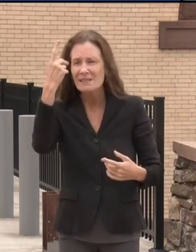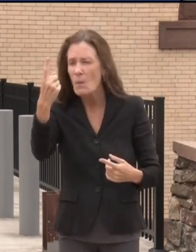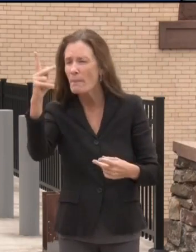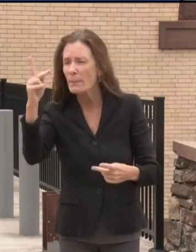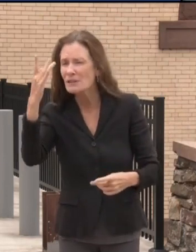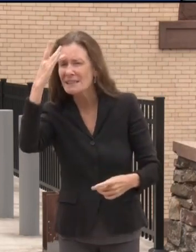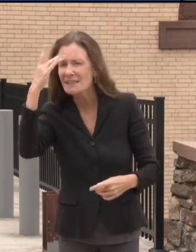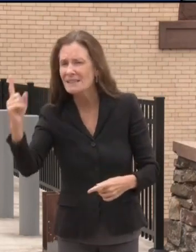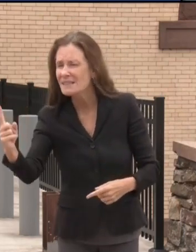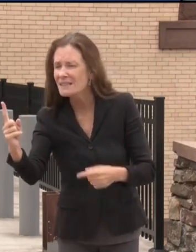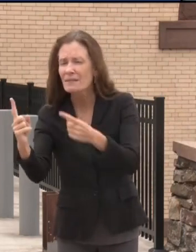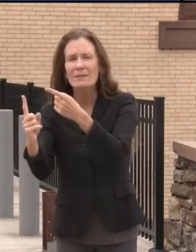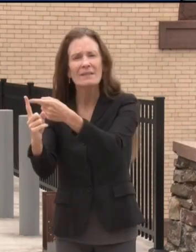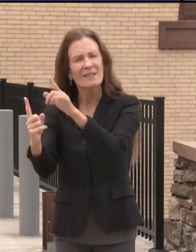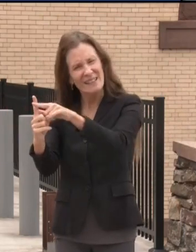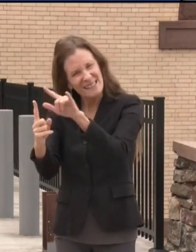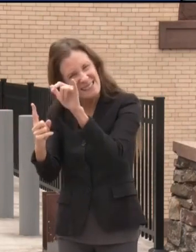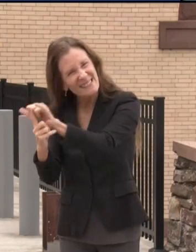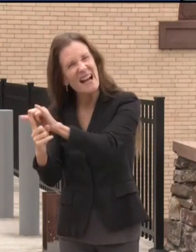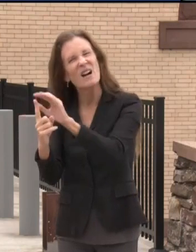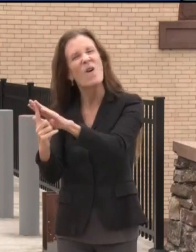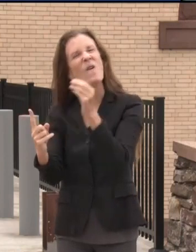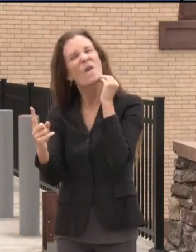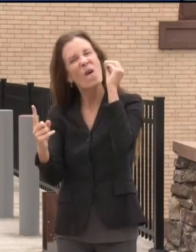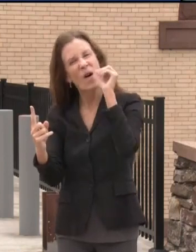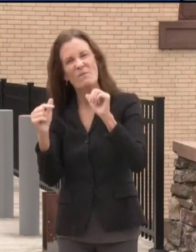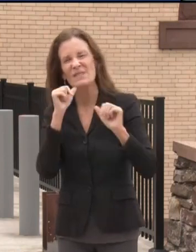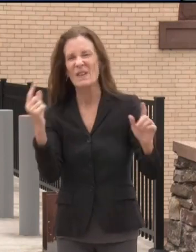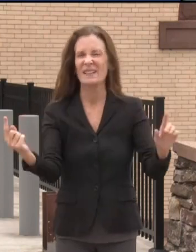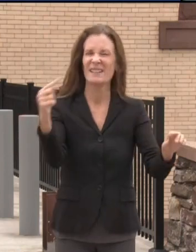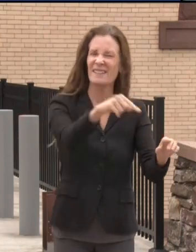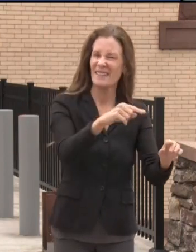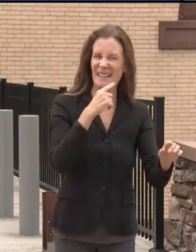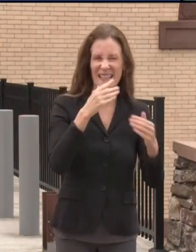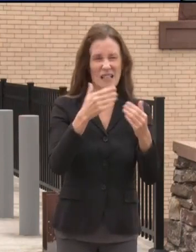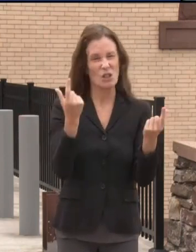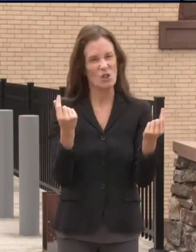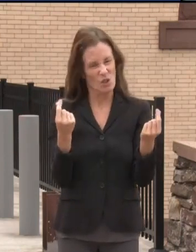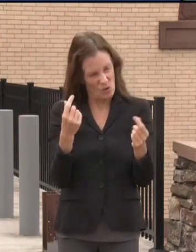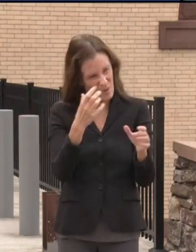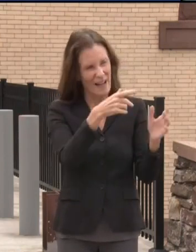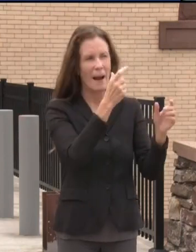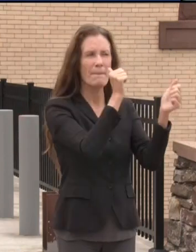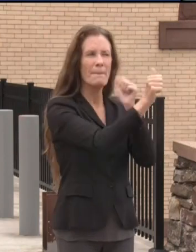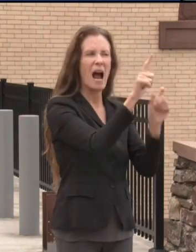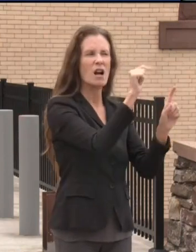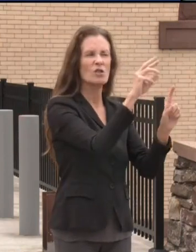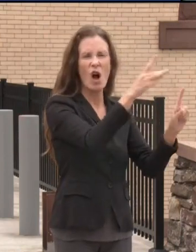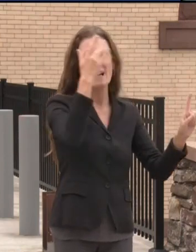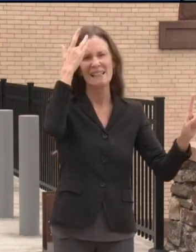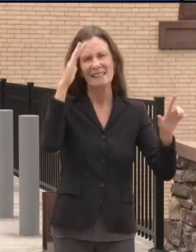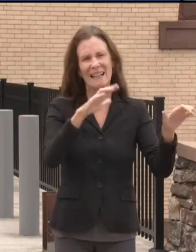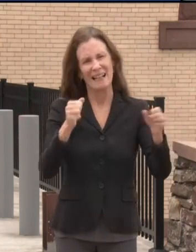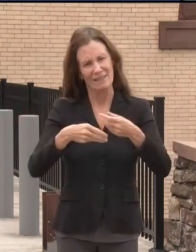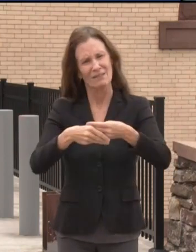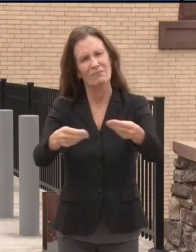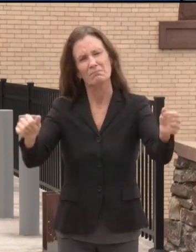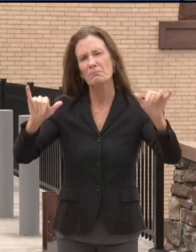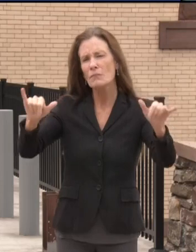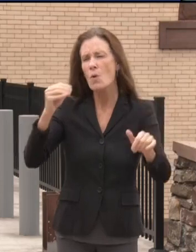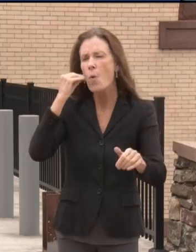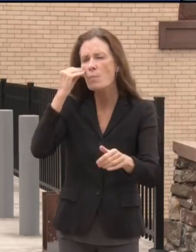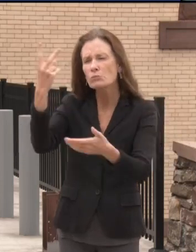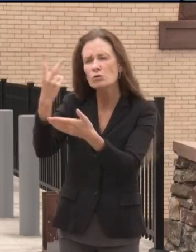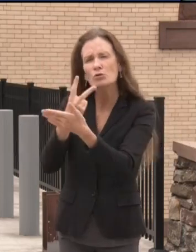be at home?" It was a lot easier to make the case to maybe stay home, self-quarantine for 2 weeks if there was paid time